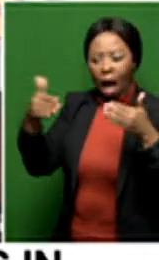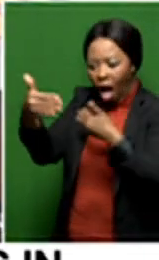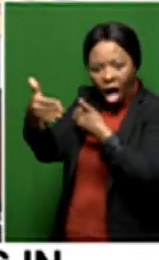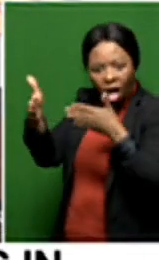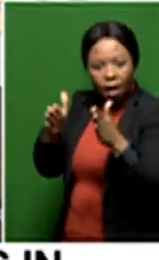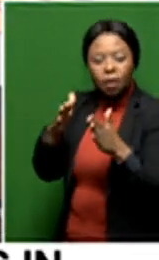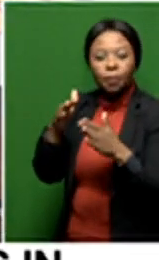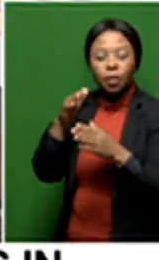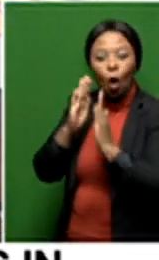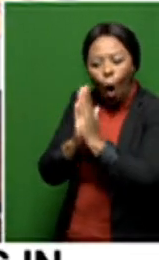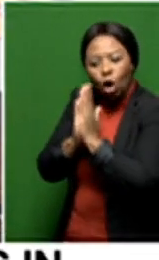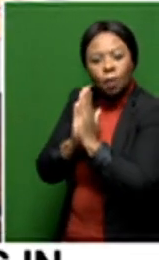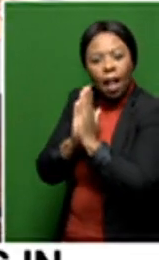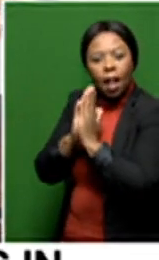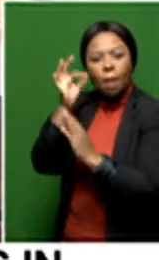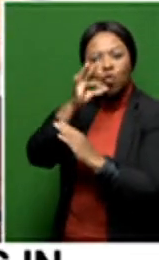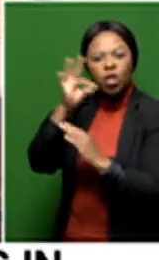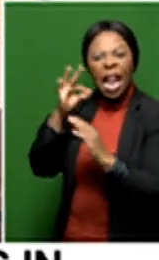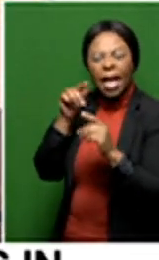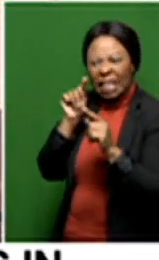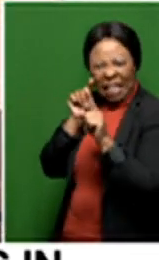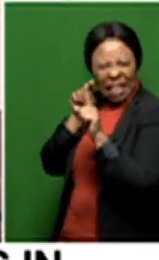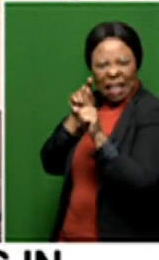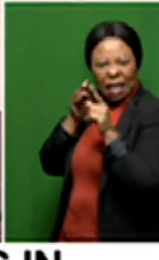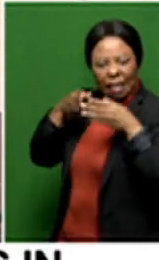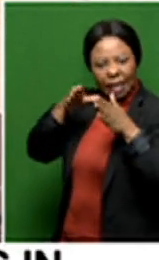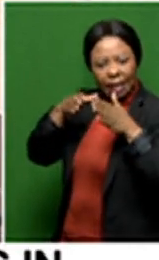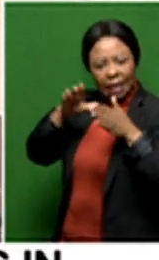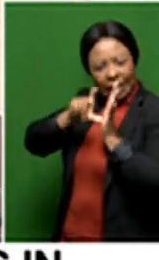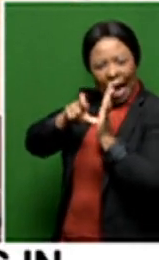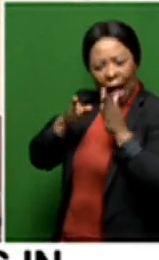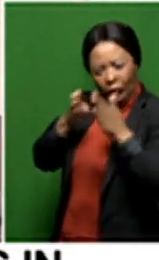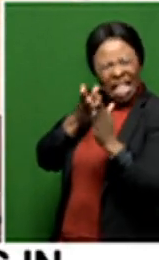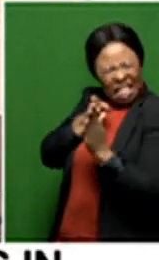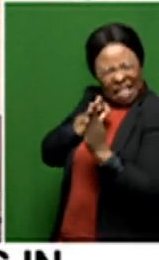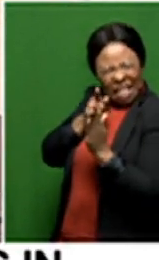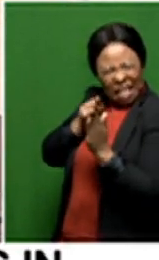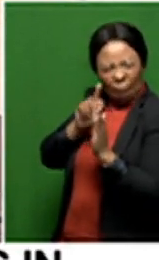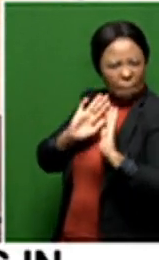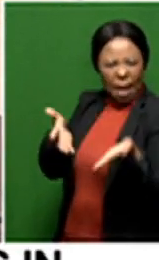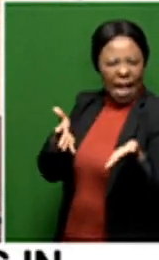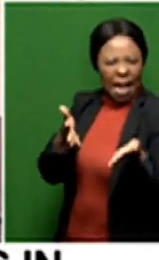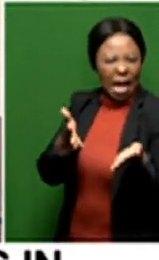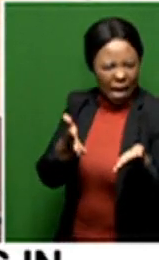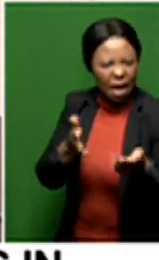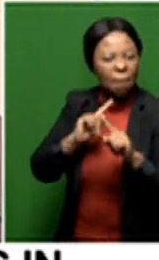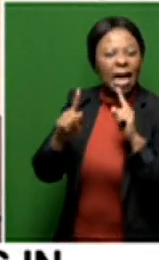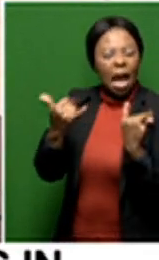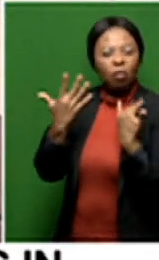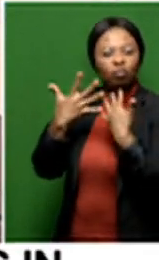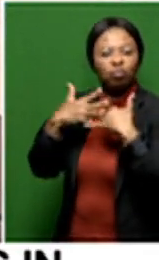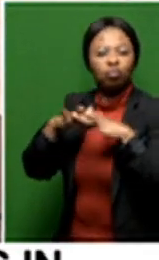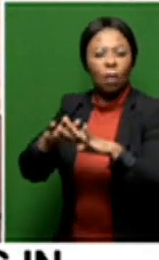particular, gospel music to a particular genre, and some frown upon gospel music, you know, fused